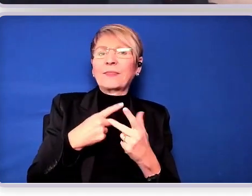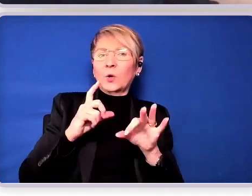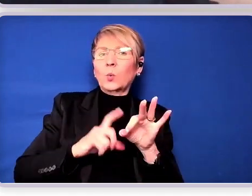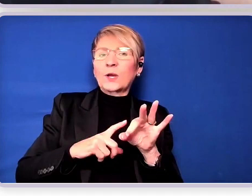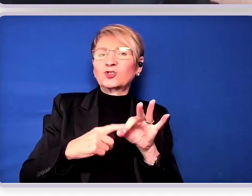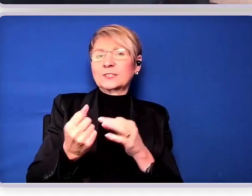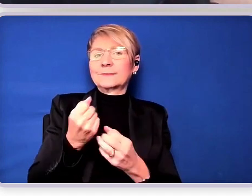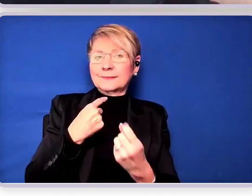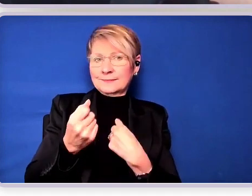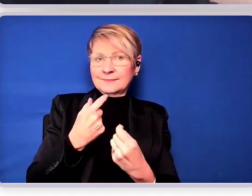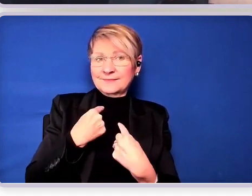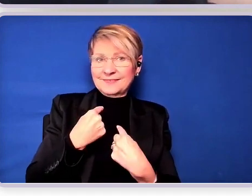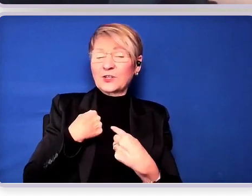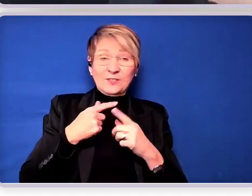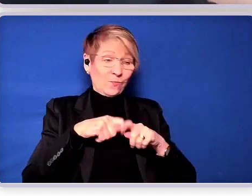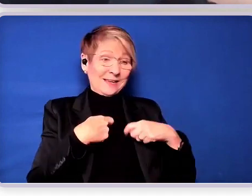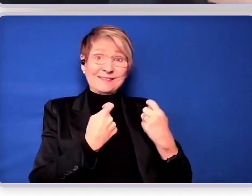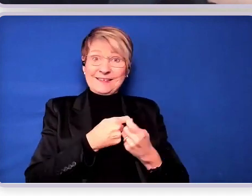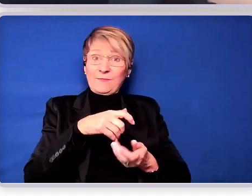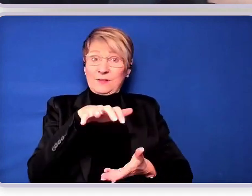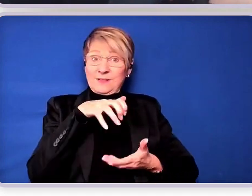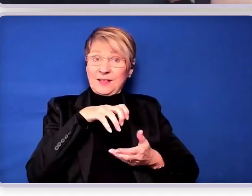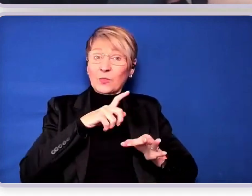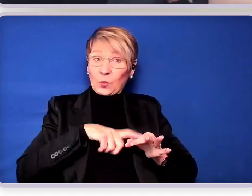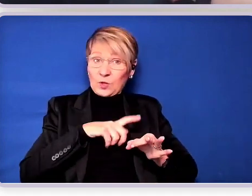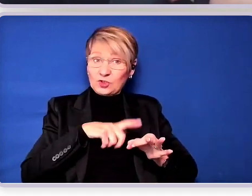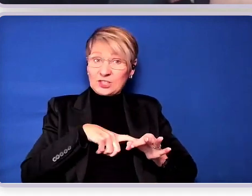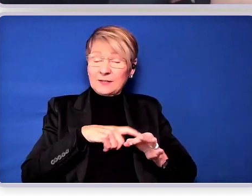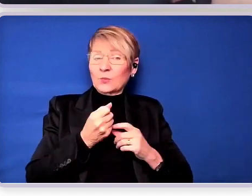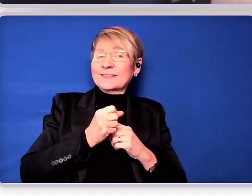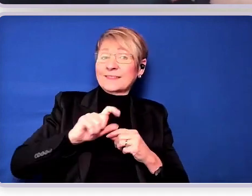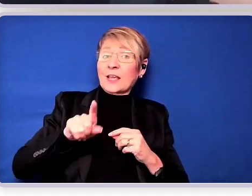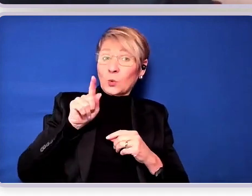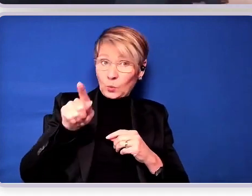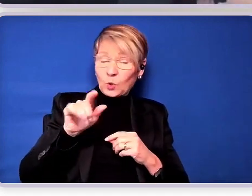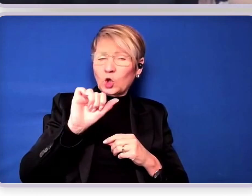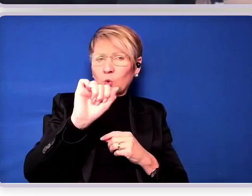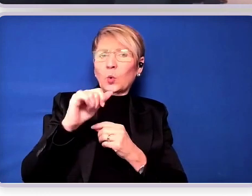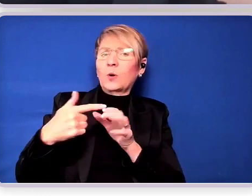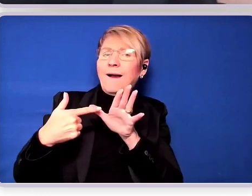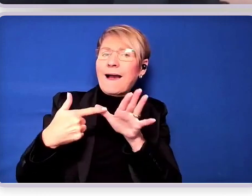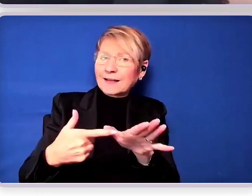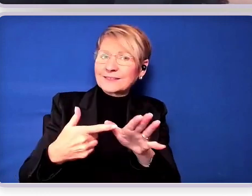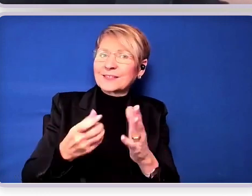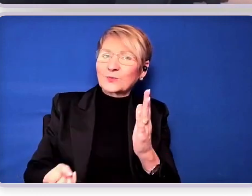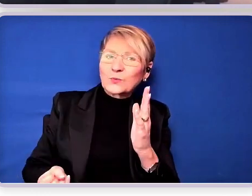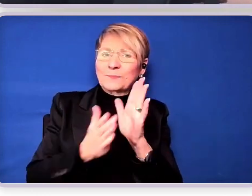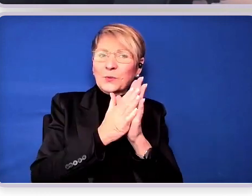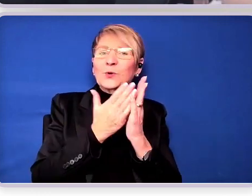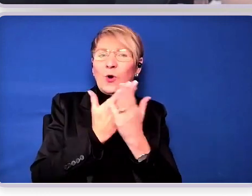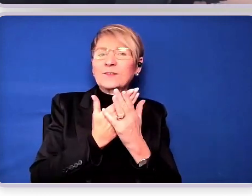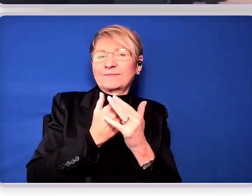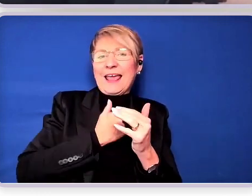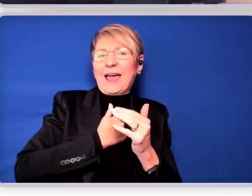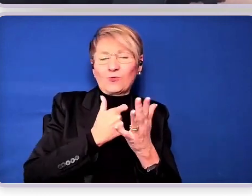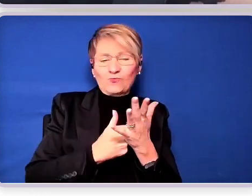is the team will gather them up, send them through, and then we'll post some of your responses on the resource page if that is